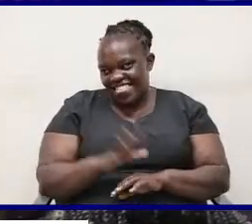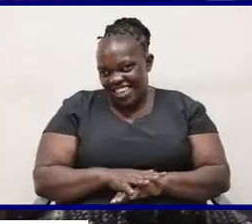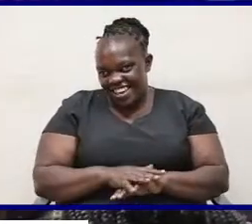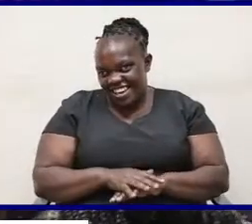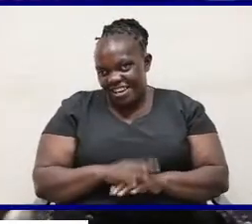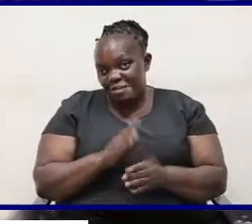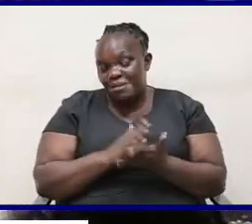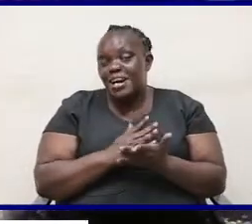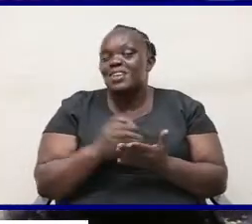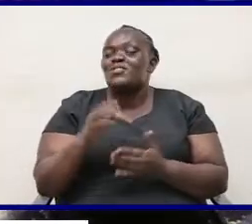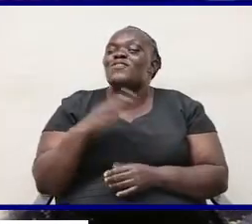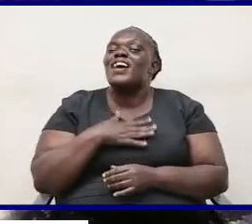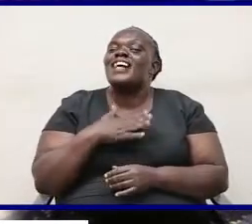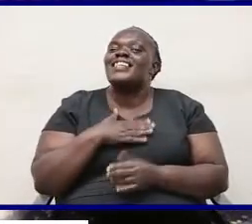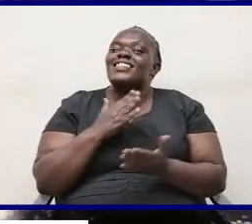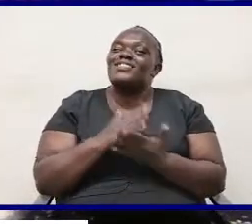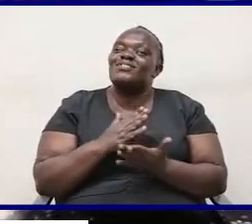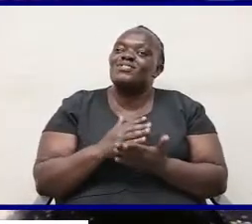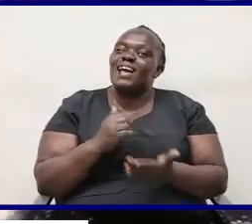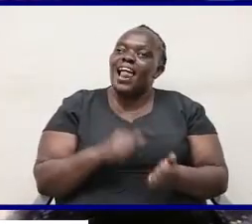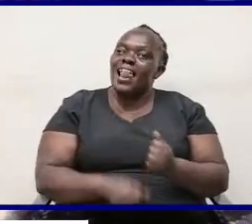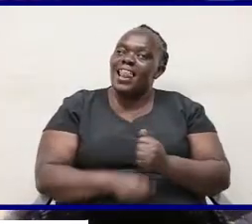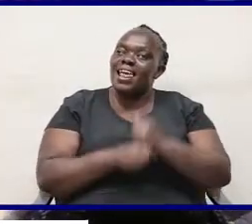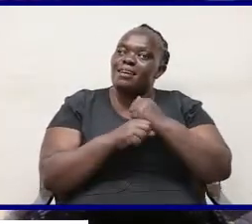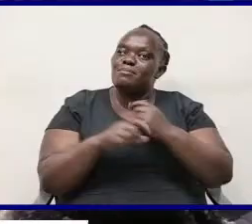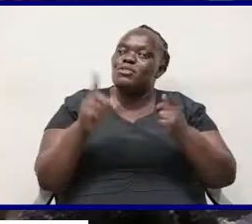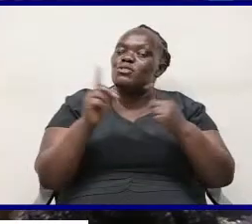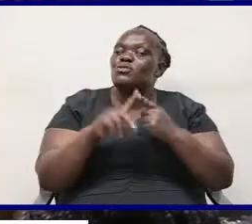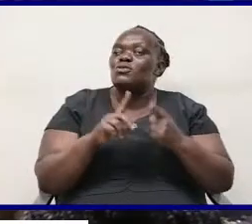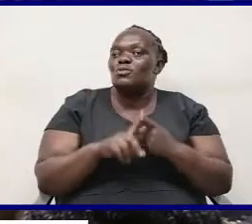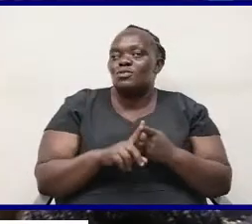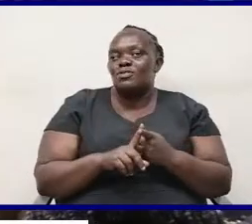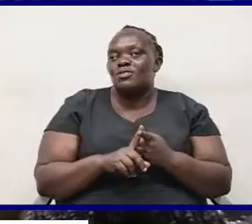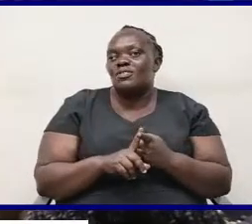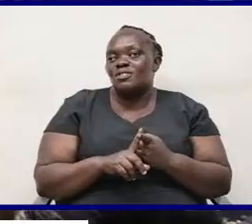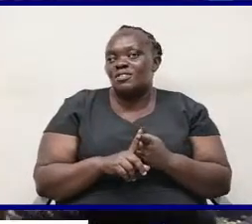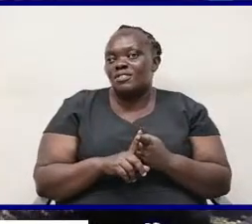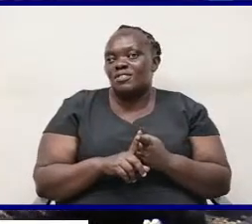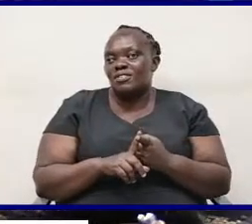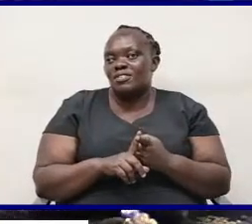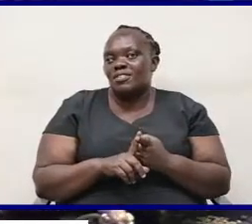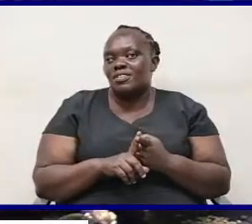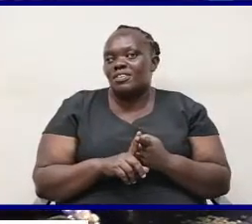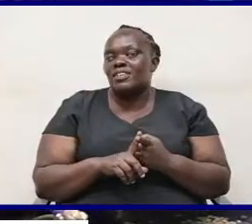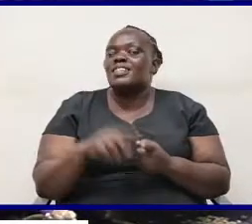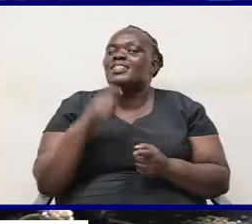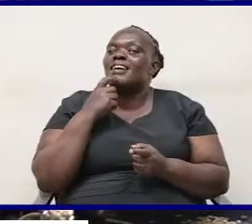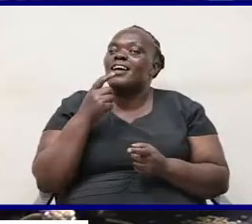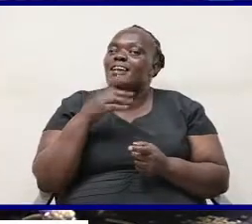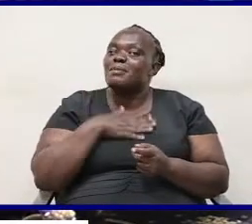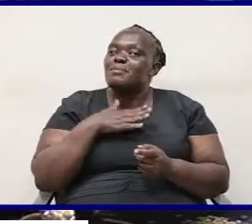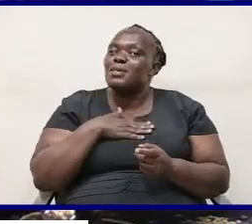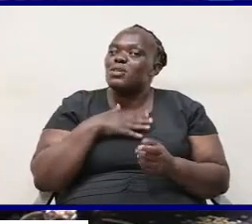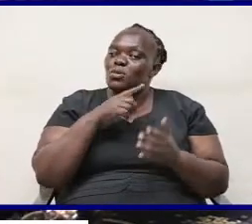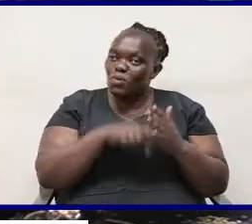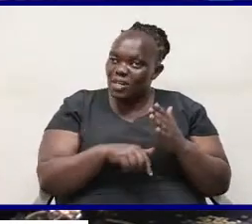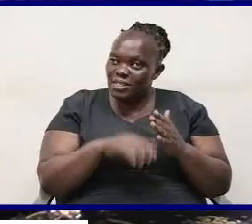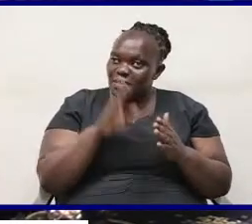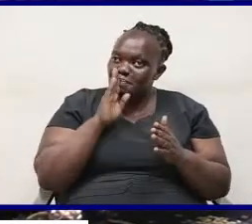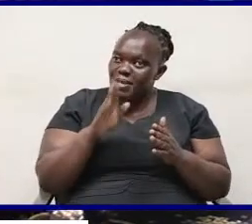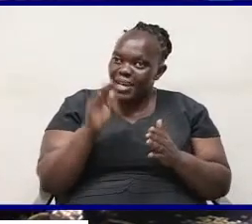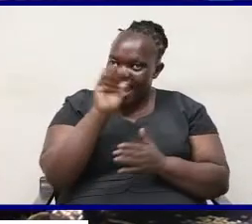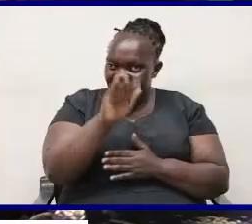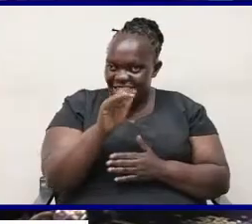part of us, so you might just help to to tell me what I was